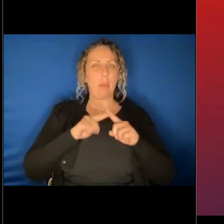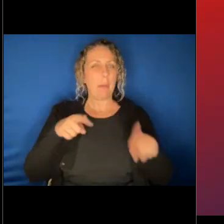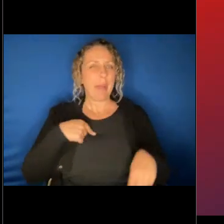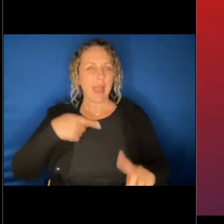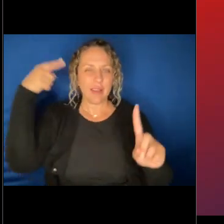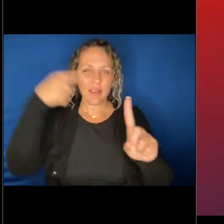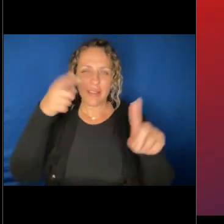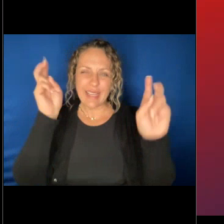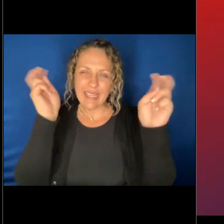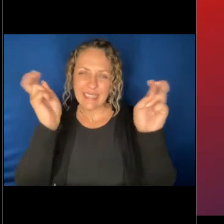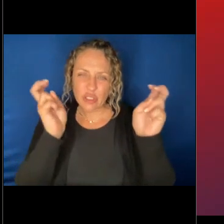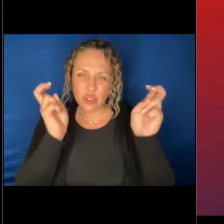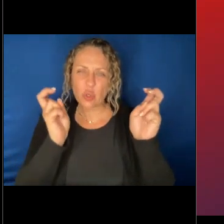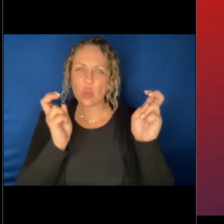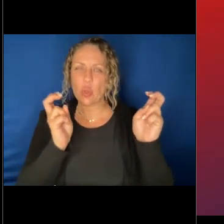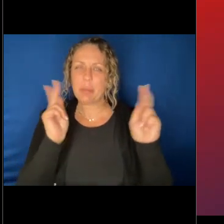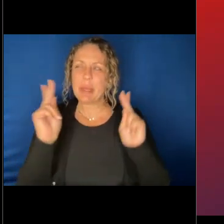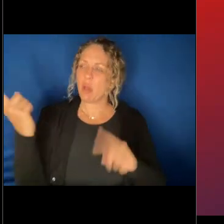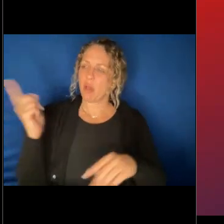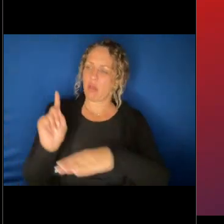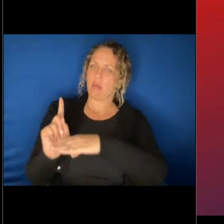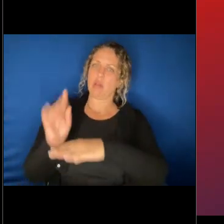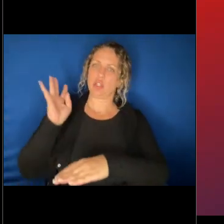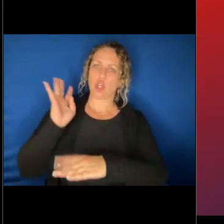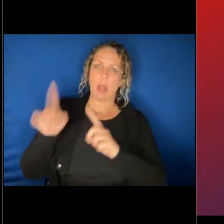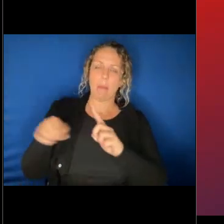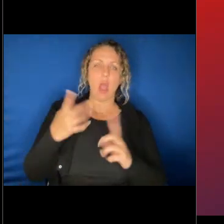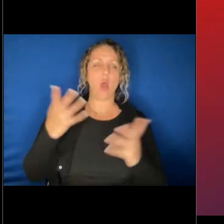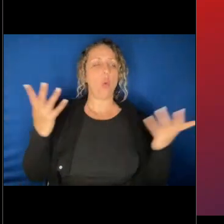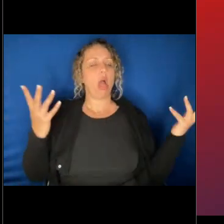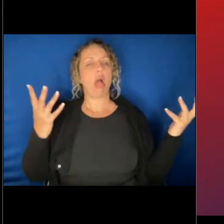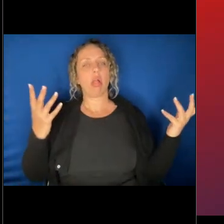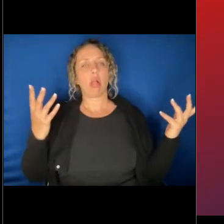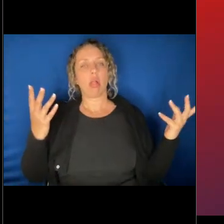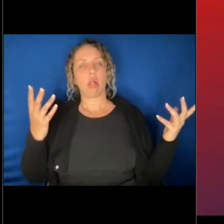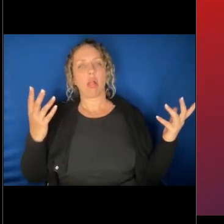keep hearing people come up here talking about, well,